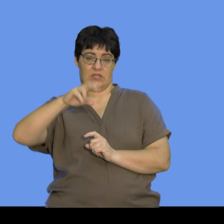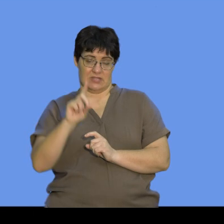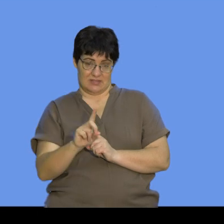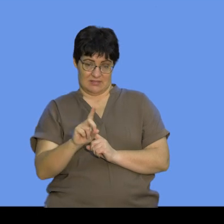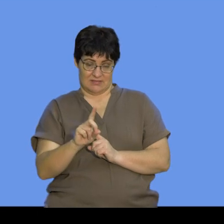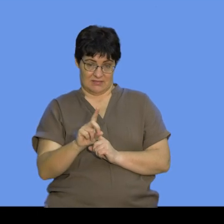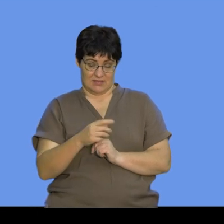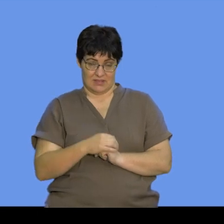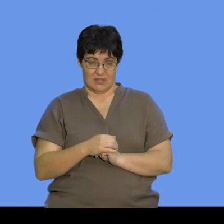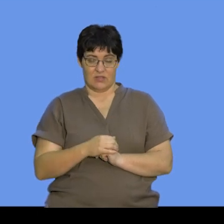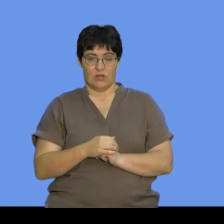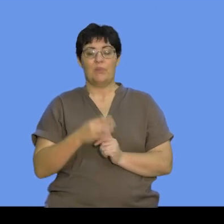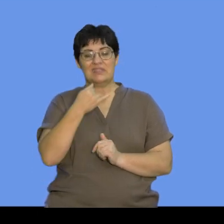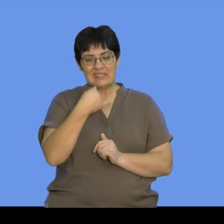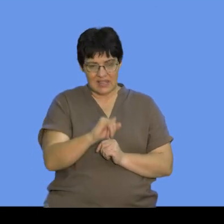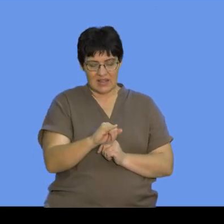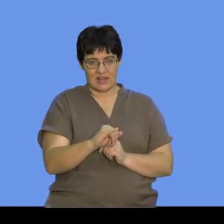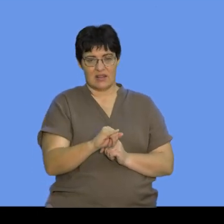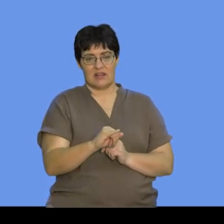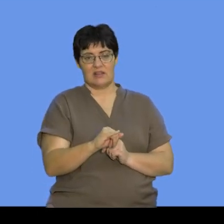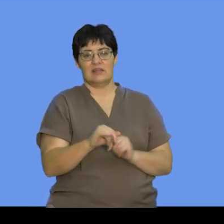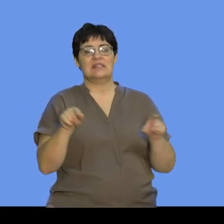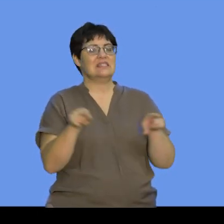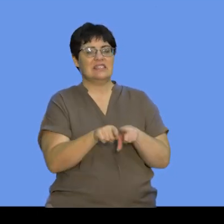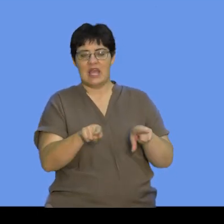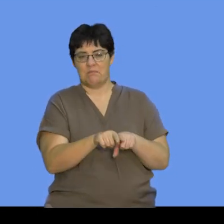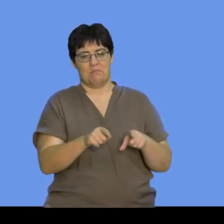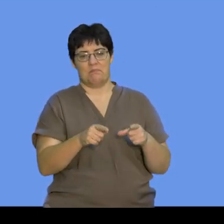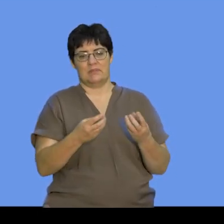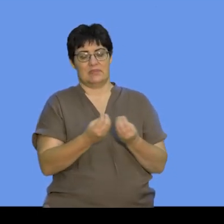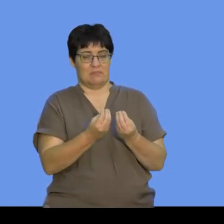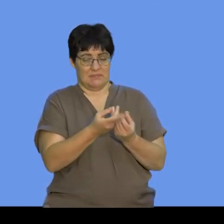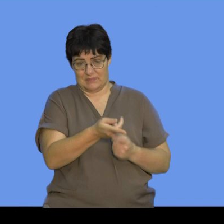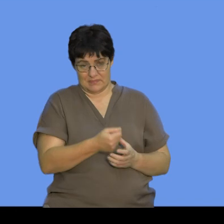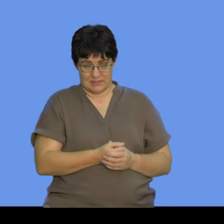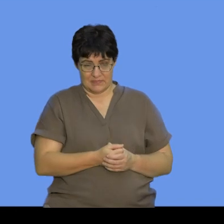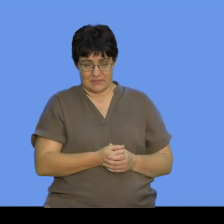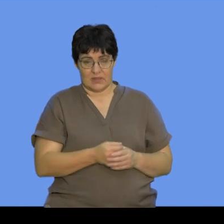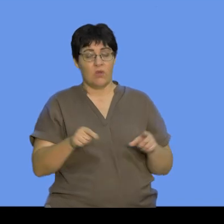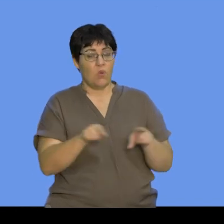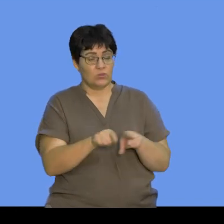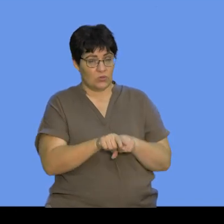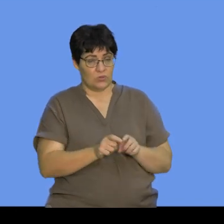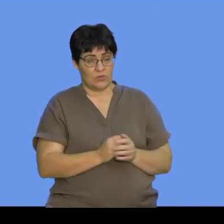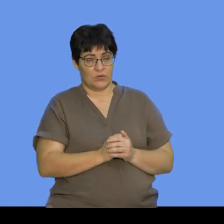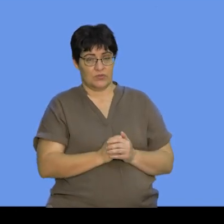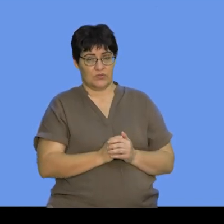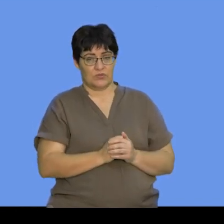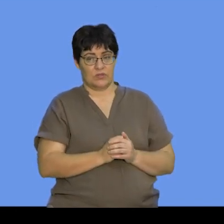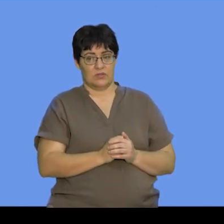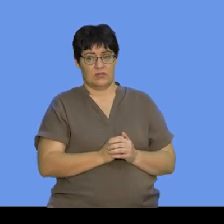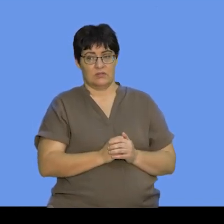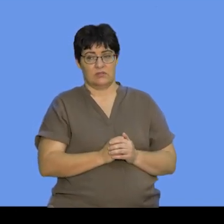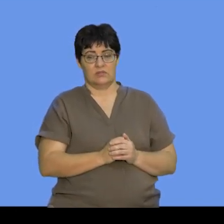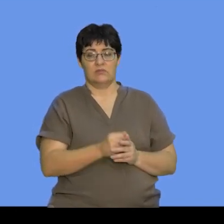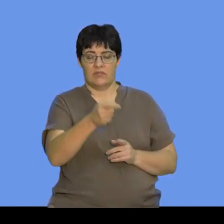okay? But it's still precisely the same substance, okay? And then also, here's a typical